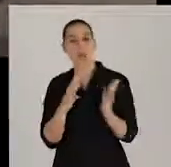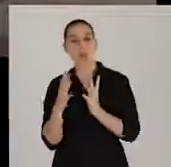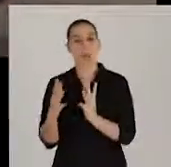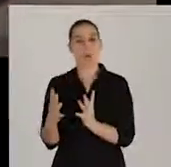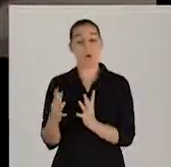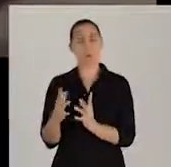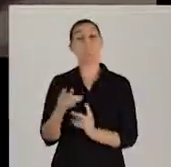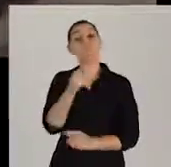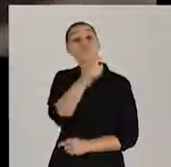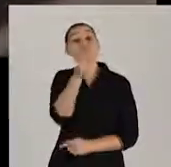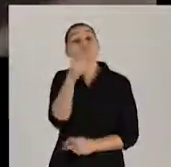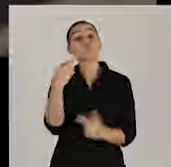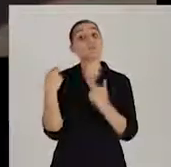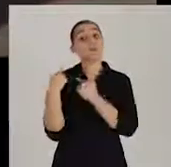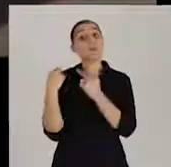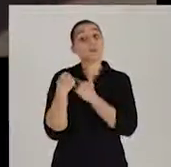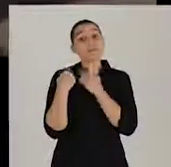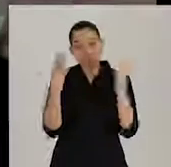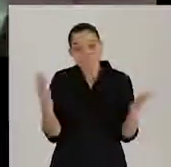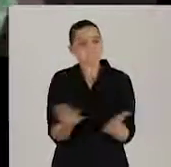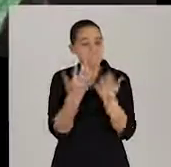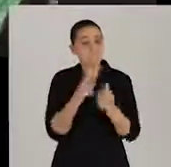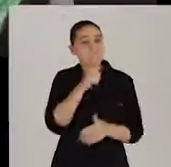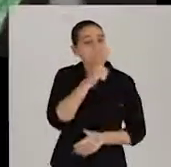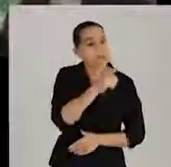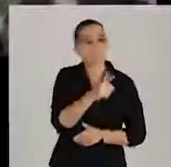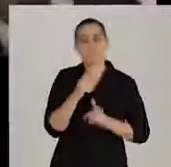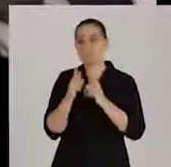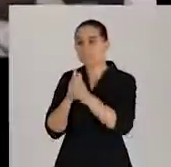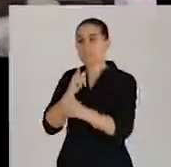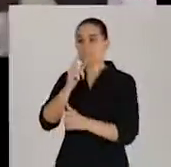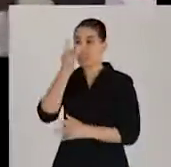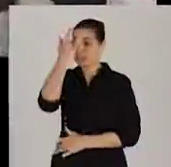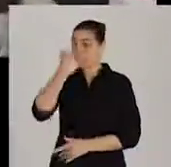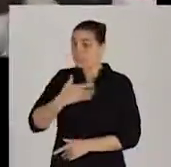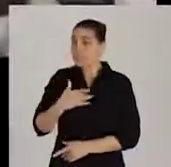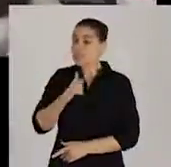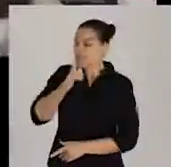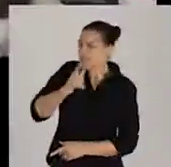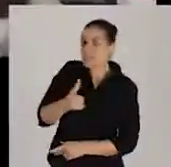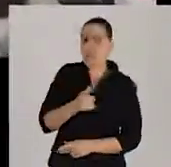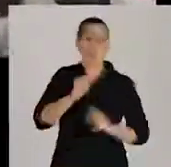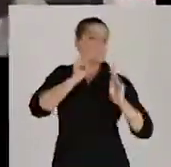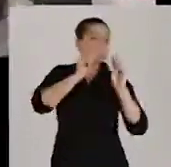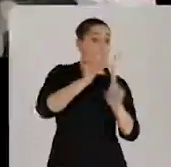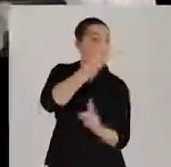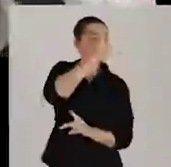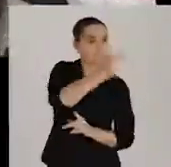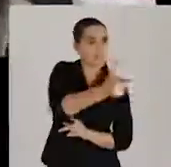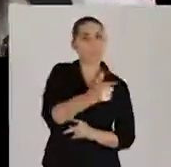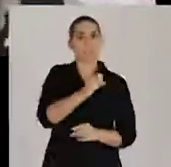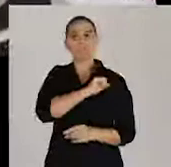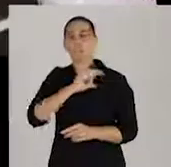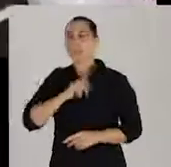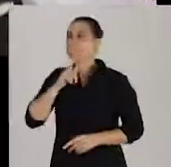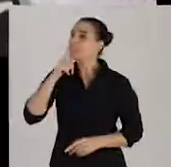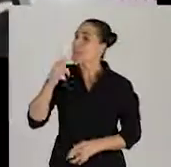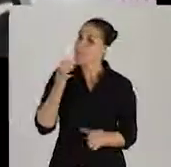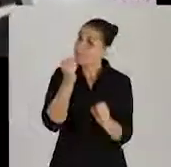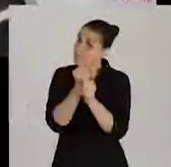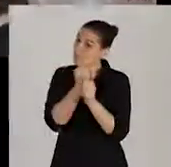in the clinic, at the entrance, at registration, and every time you interact with a patient or